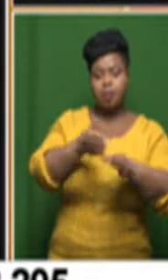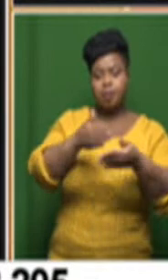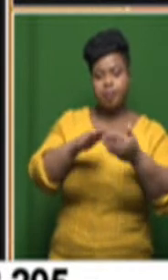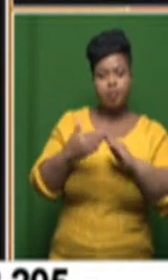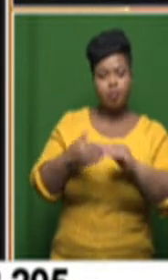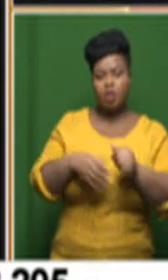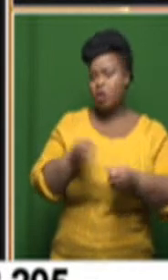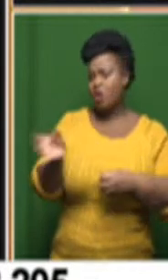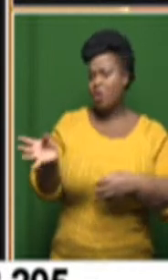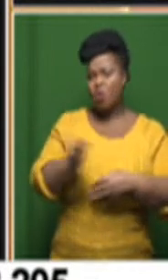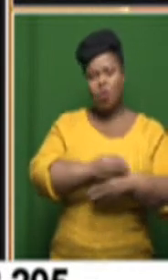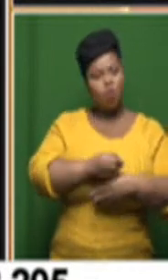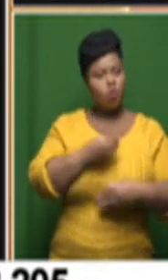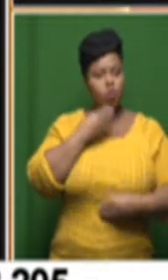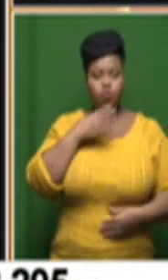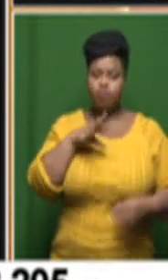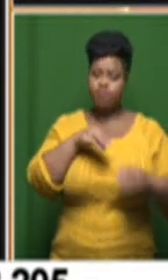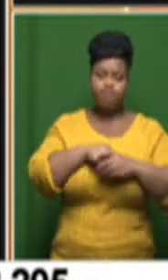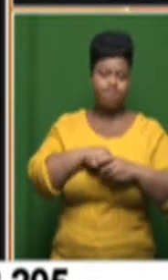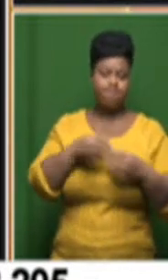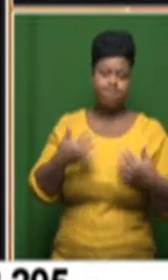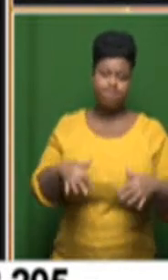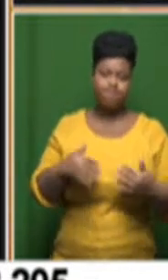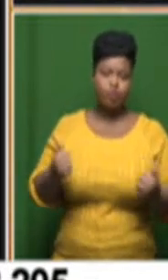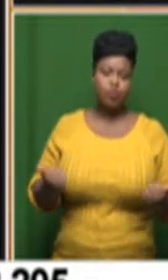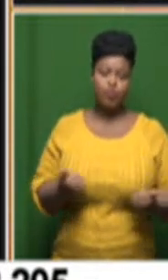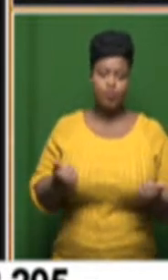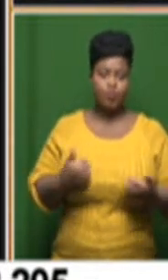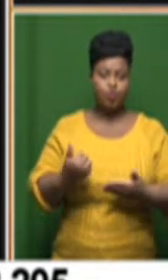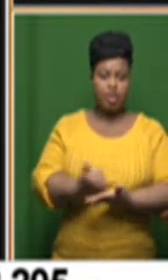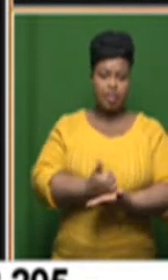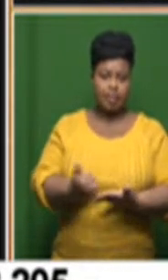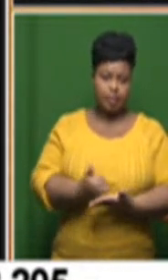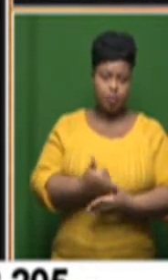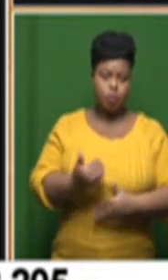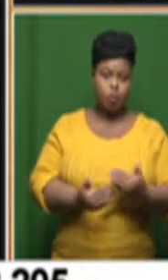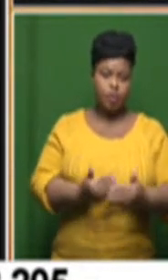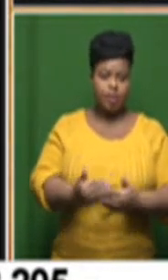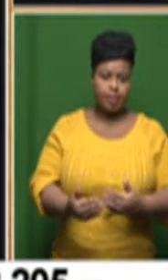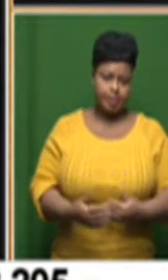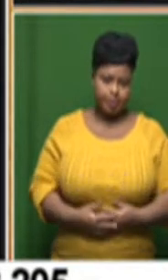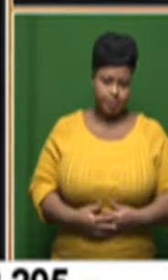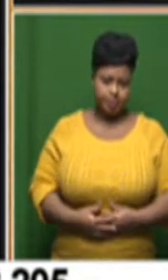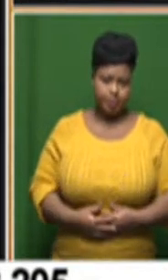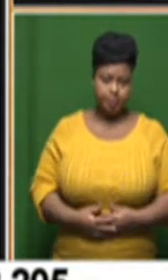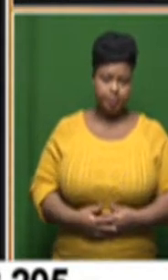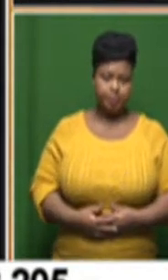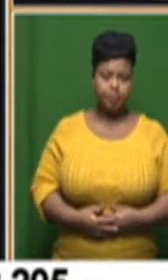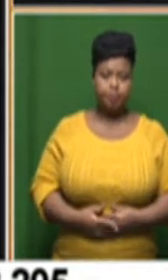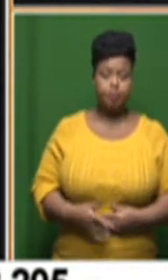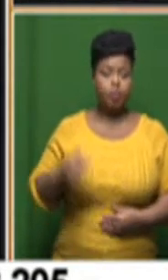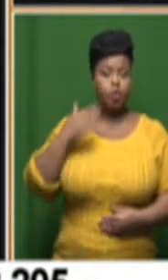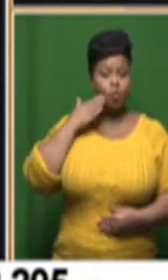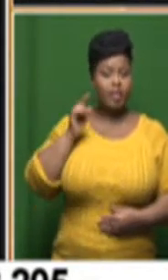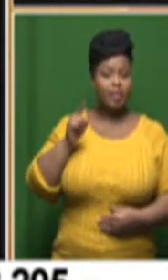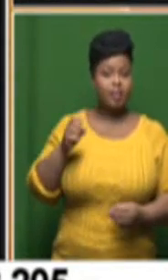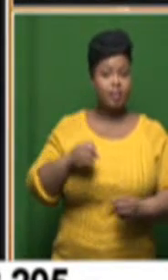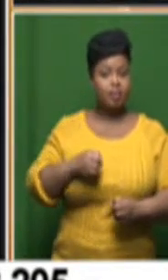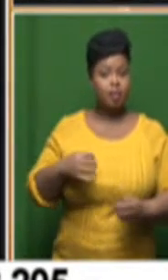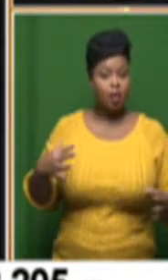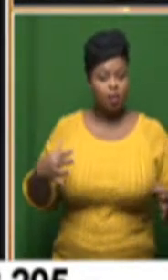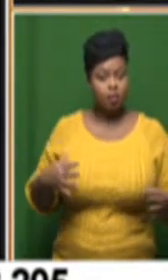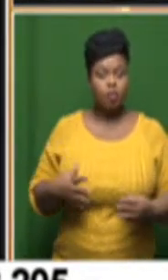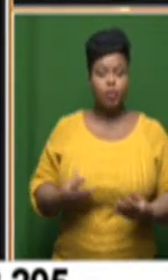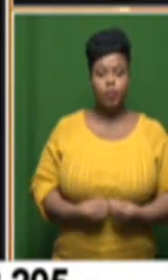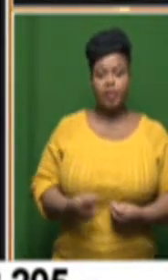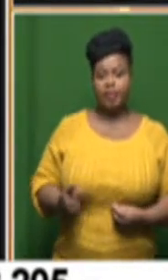community, everybody was involved in the registration process. When we started with